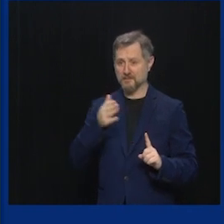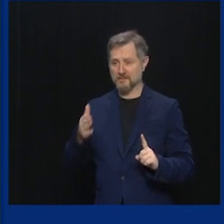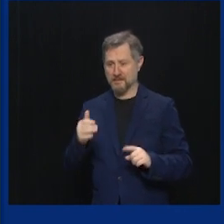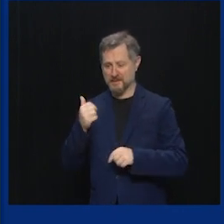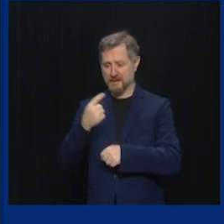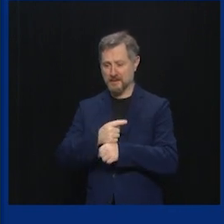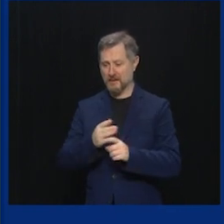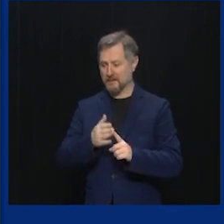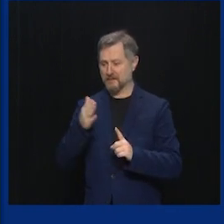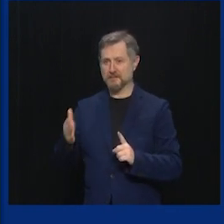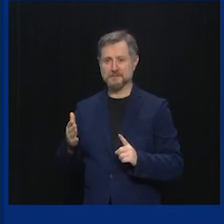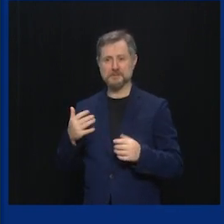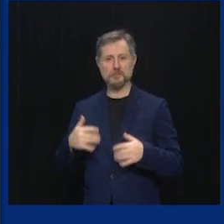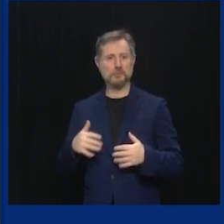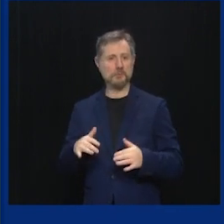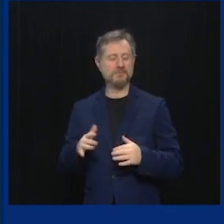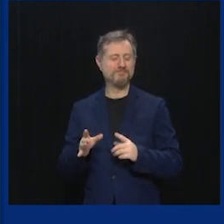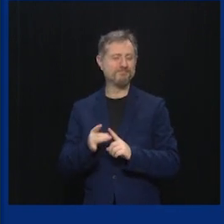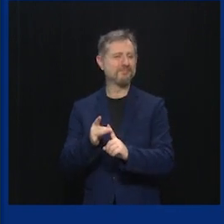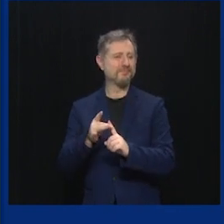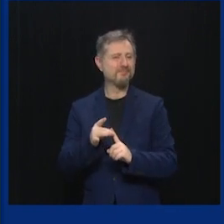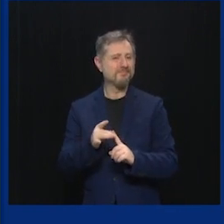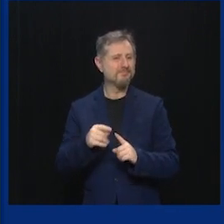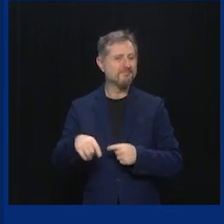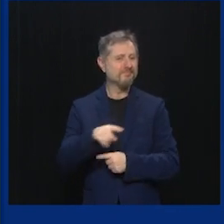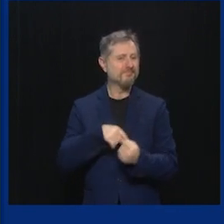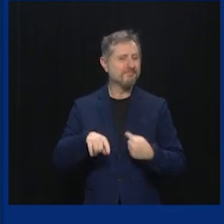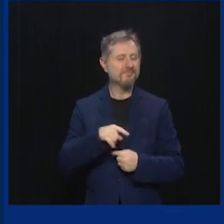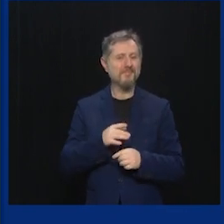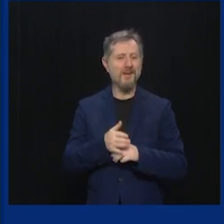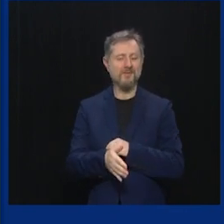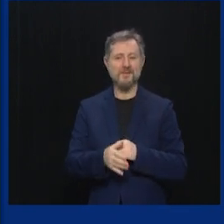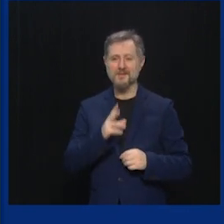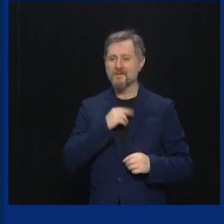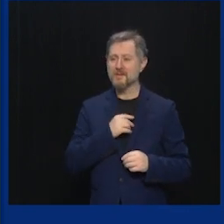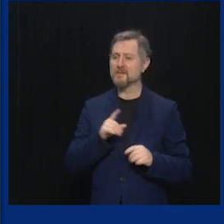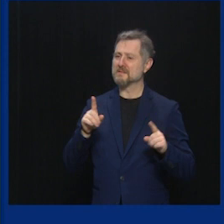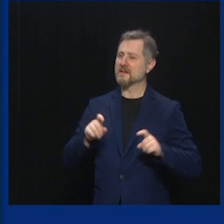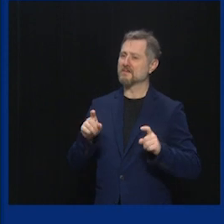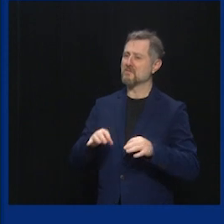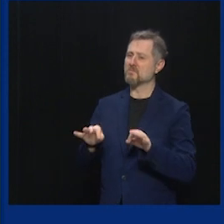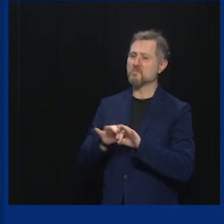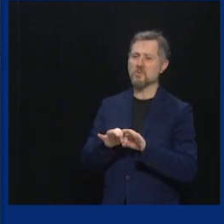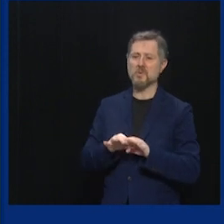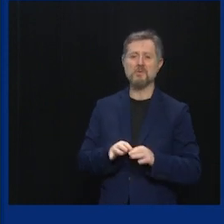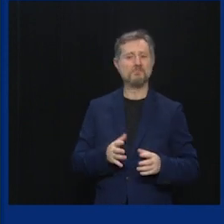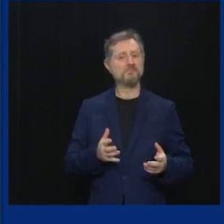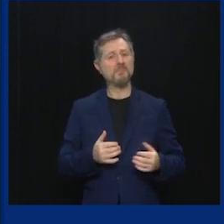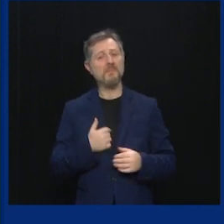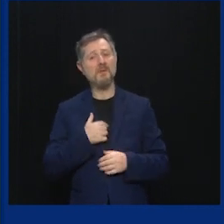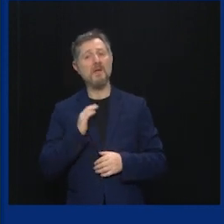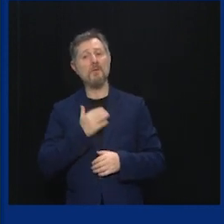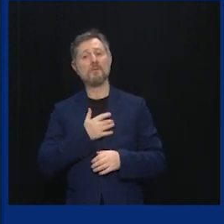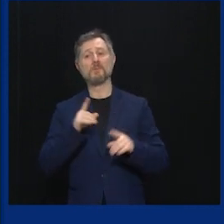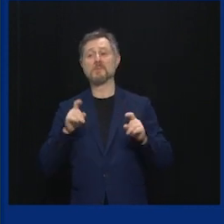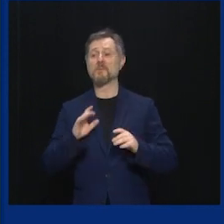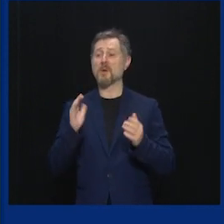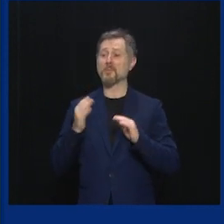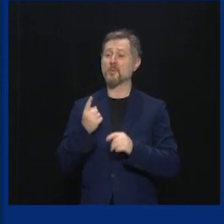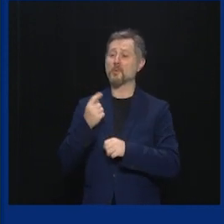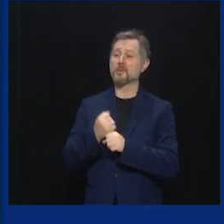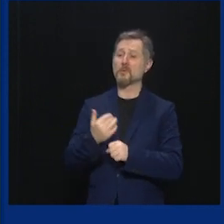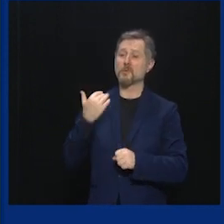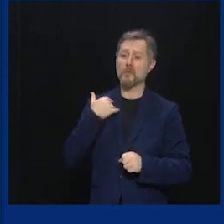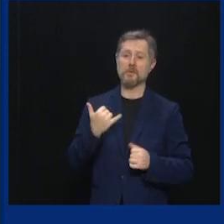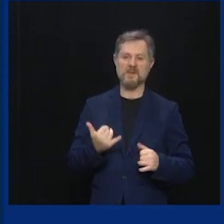well. Testing has always been important. We are up 42% in our testing from where we were a year ago. That is good news.